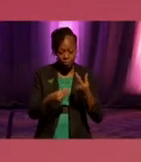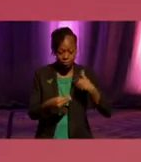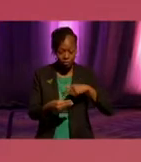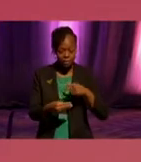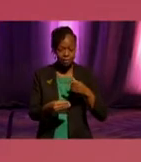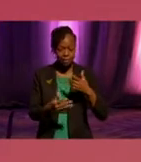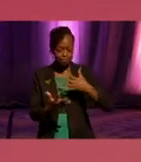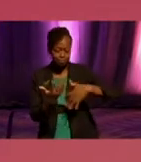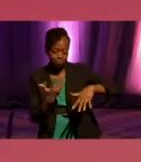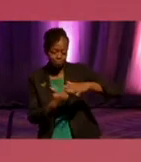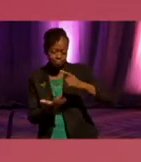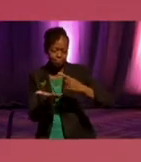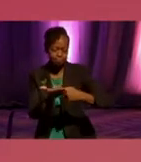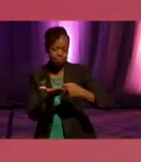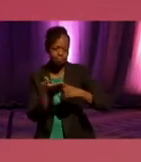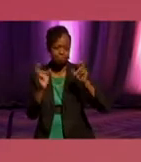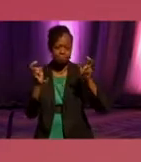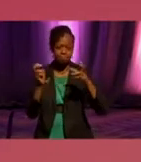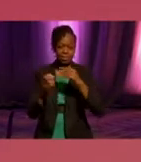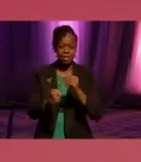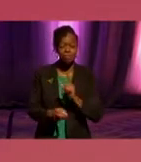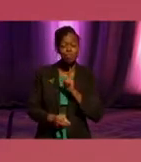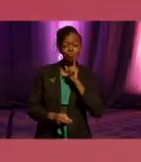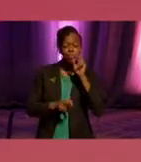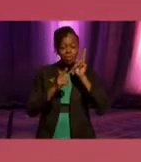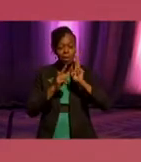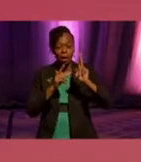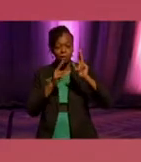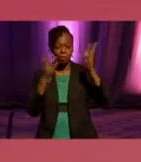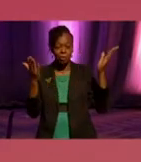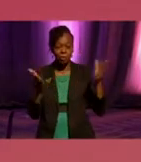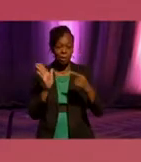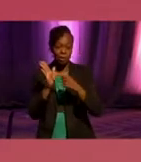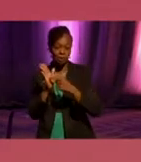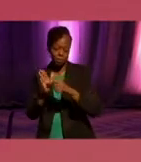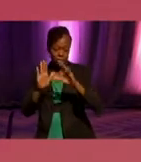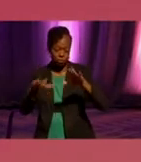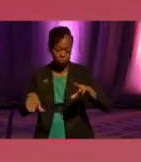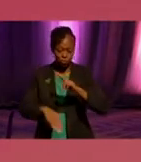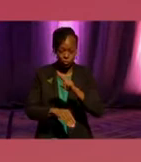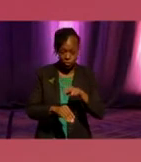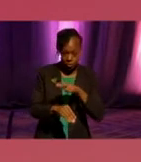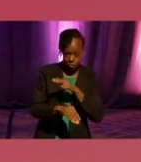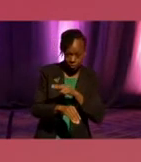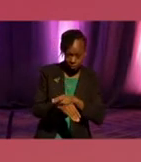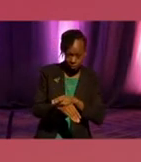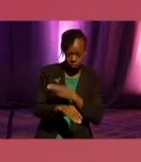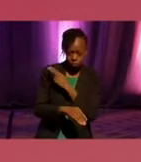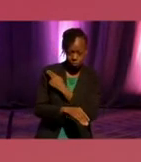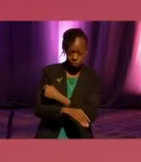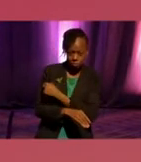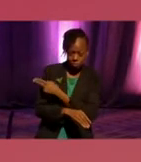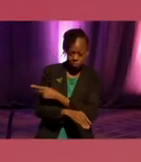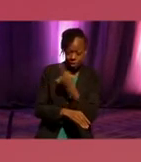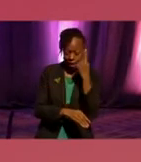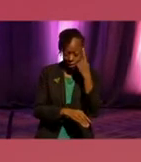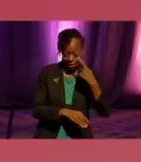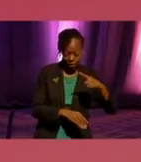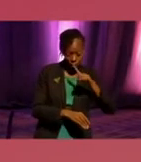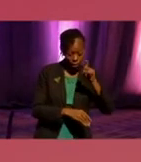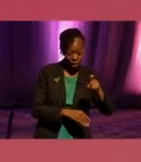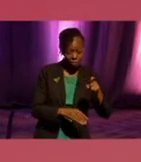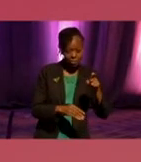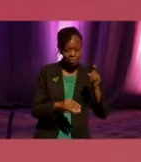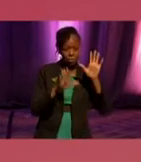issues. It's truly an honor to be here and to represent Children's National. I think you asked an excellent question about